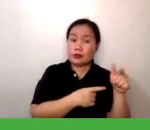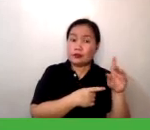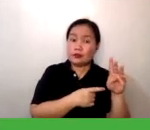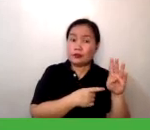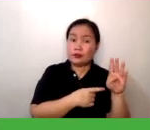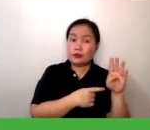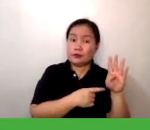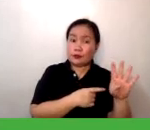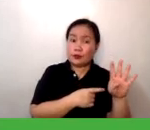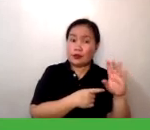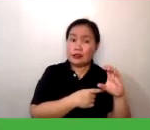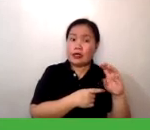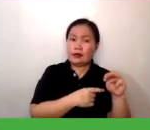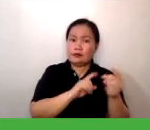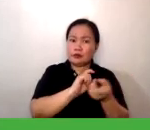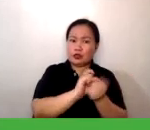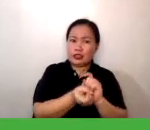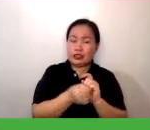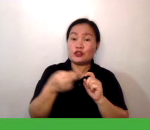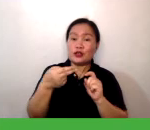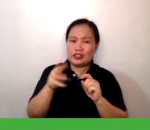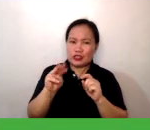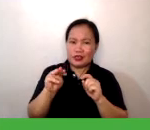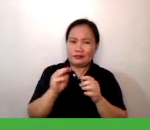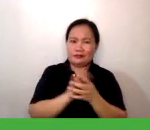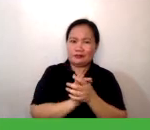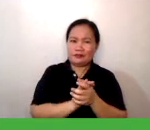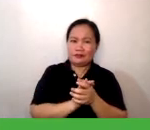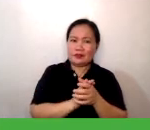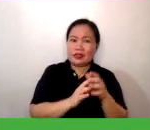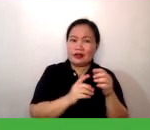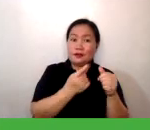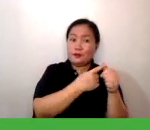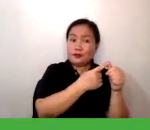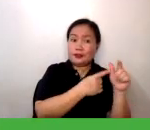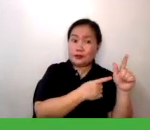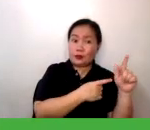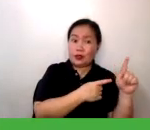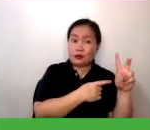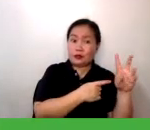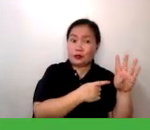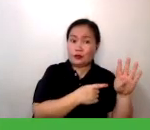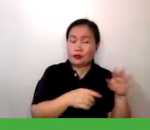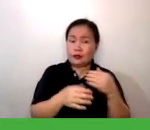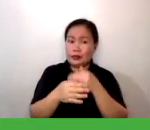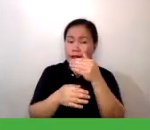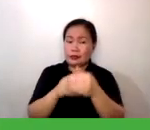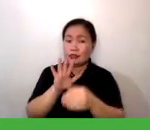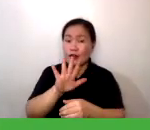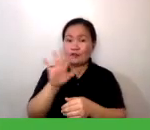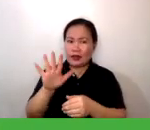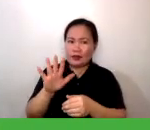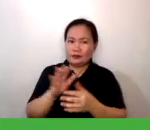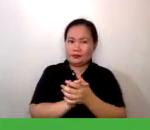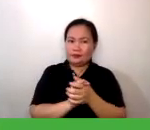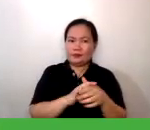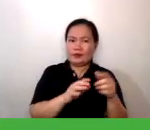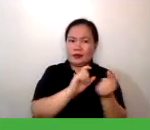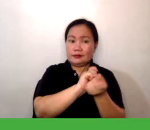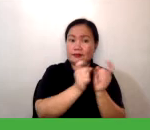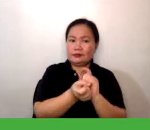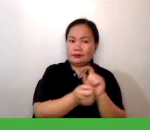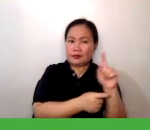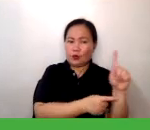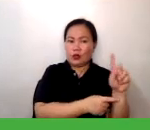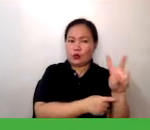natin si 124 centimeters. So, ito si centimeters. Isa-isa to. So, ito muna and then ito next.